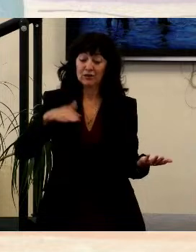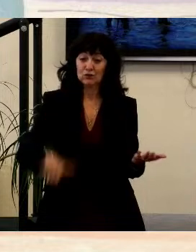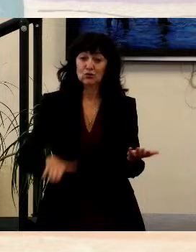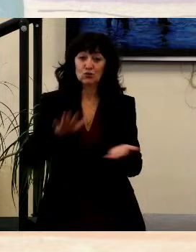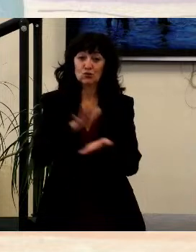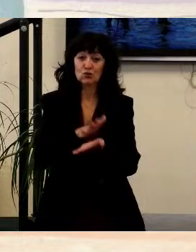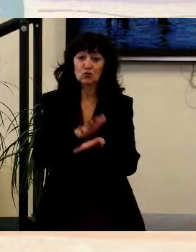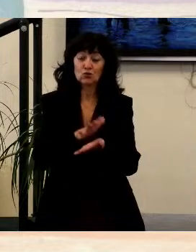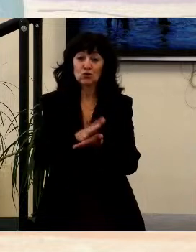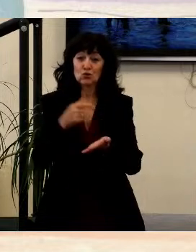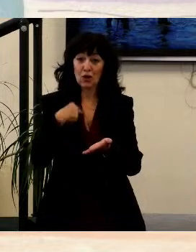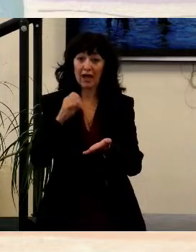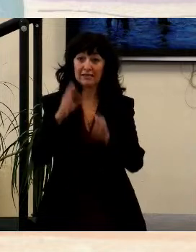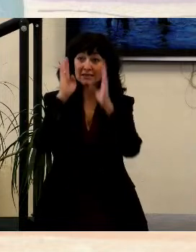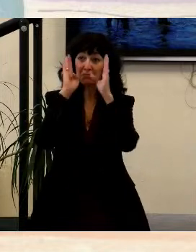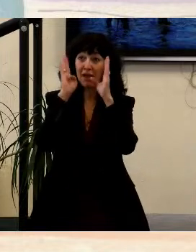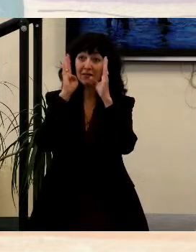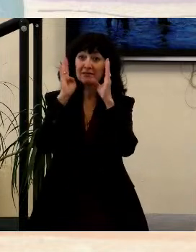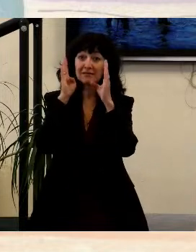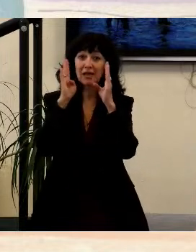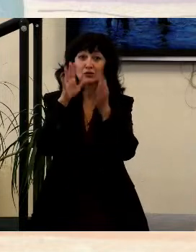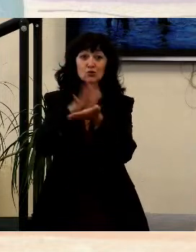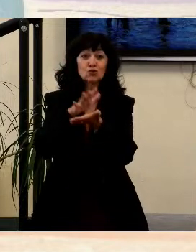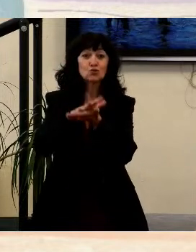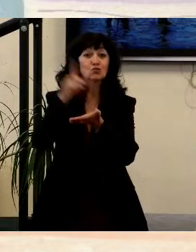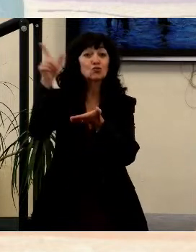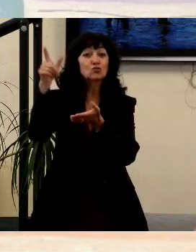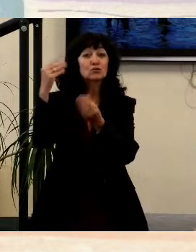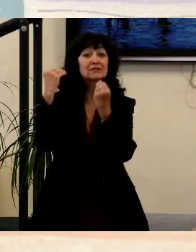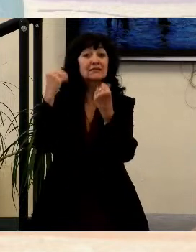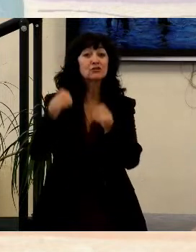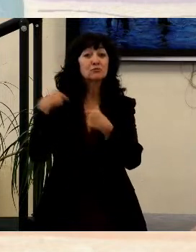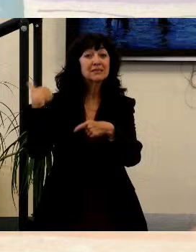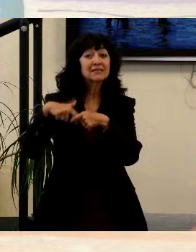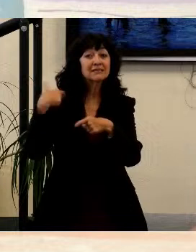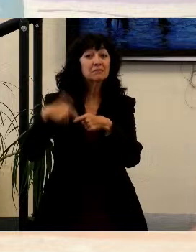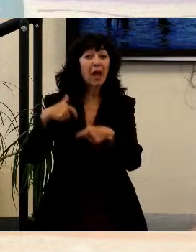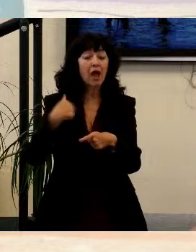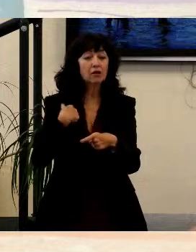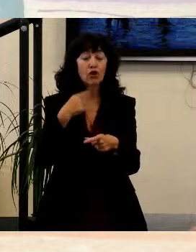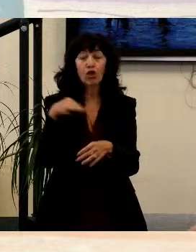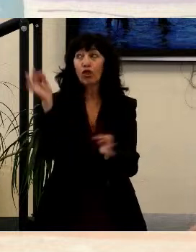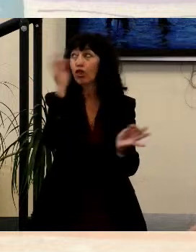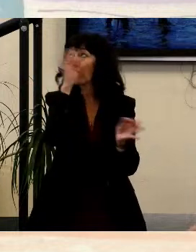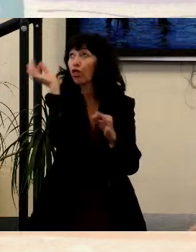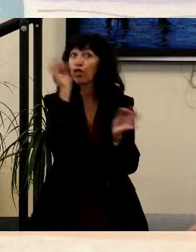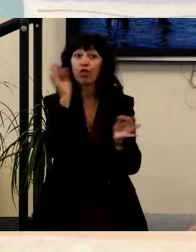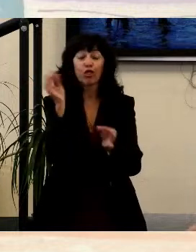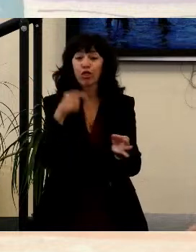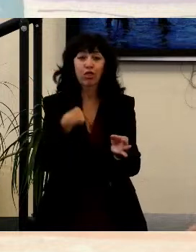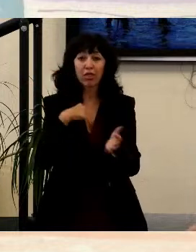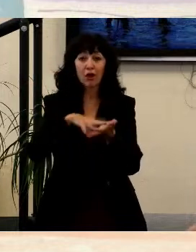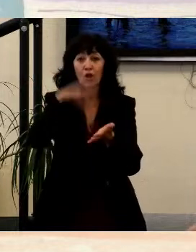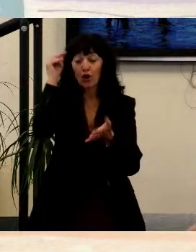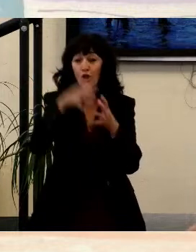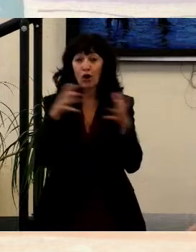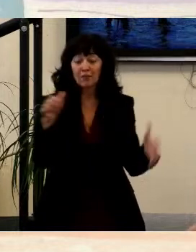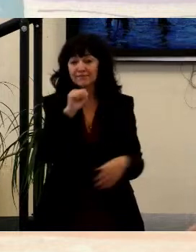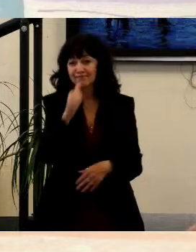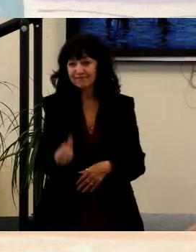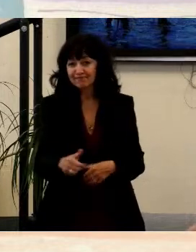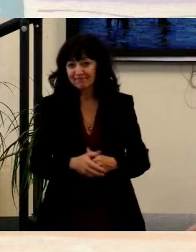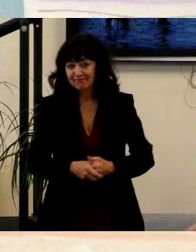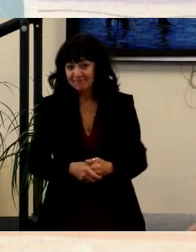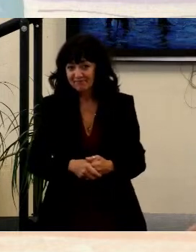able to read it. But I didn't do so well in that regard. But it is, again, an opportunity to touch